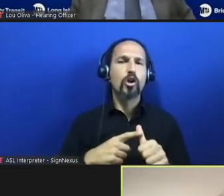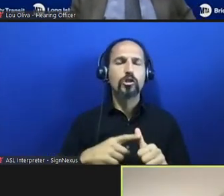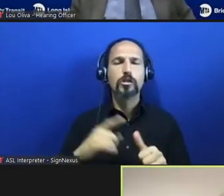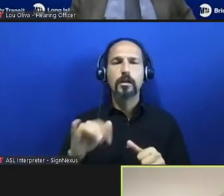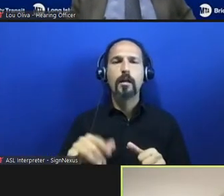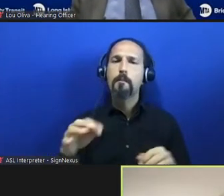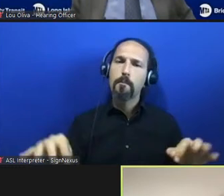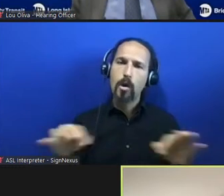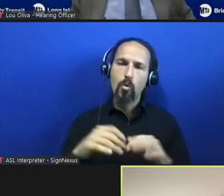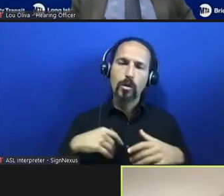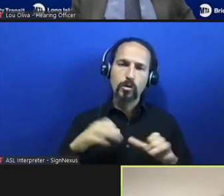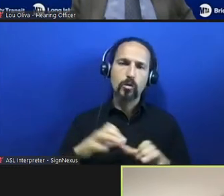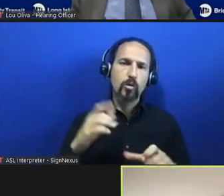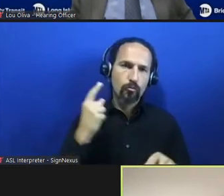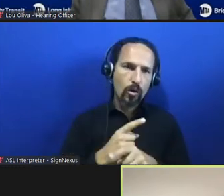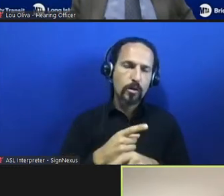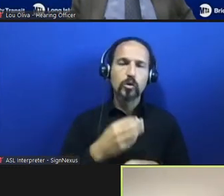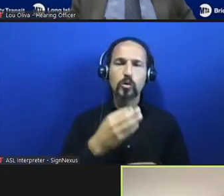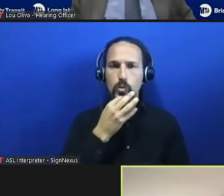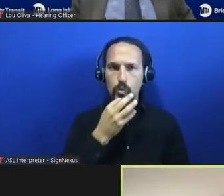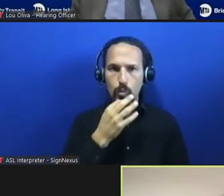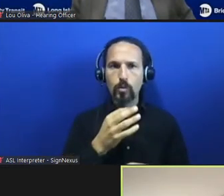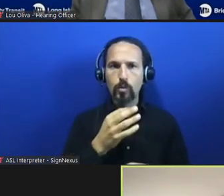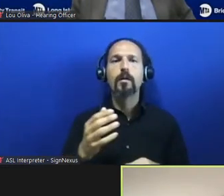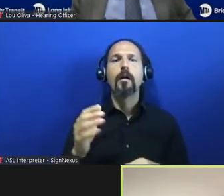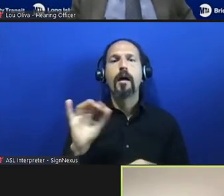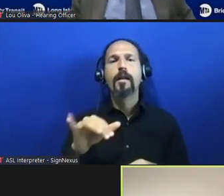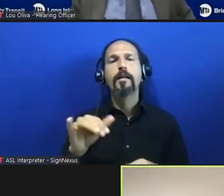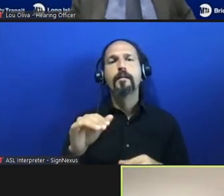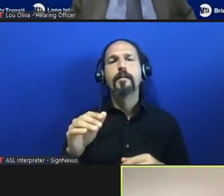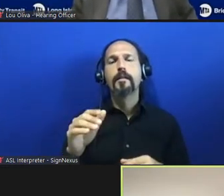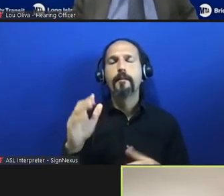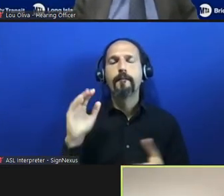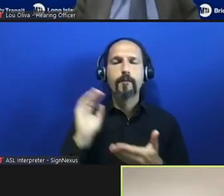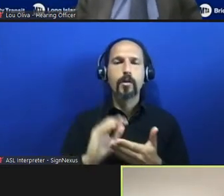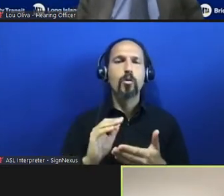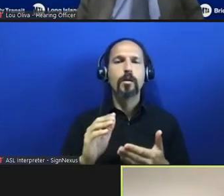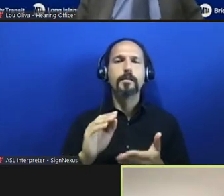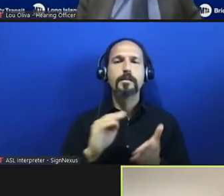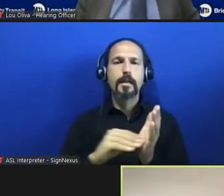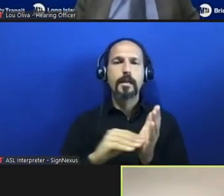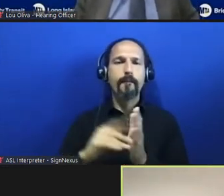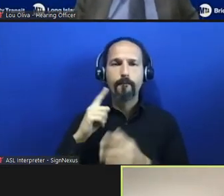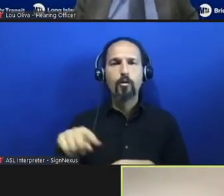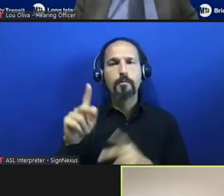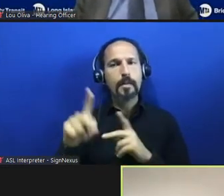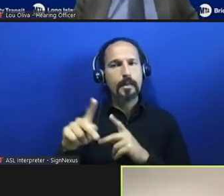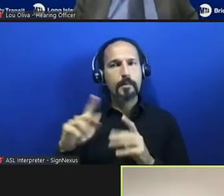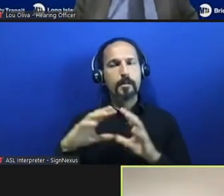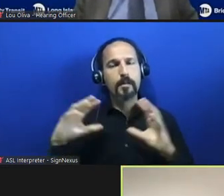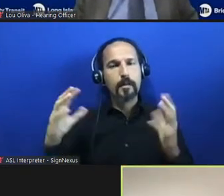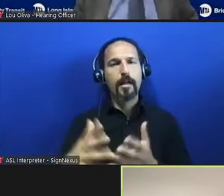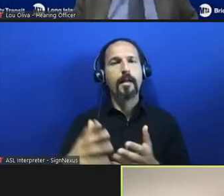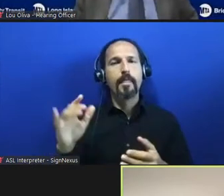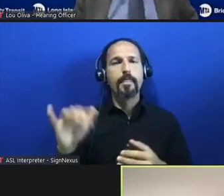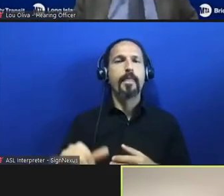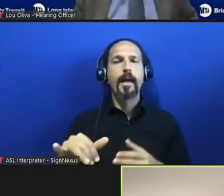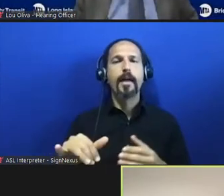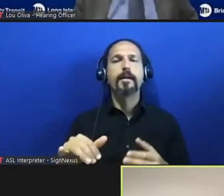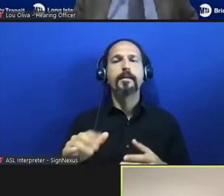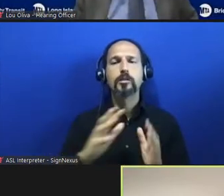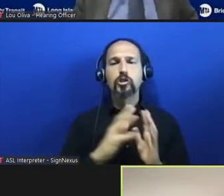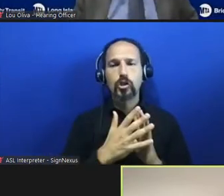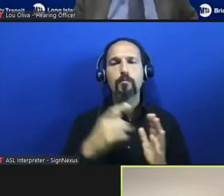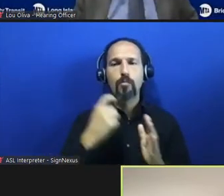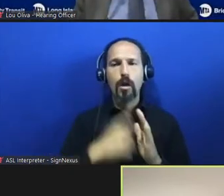crucial that we do this right do this soon and with as few exemptions as possible to show Americans in cities around the U.S that congestion pricing works